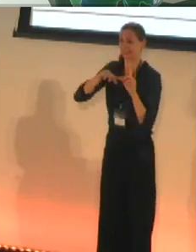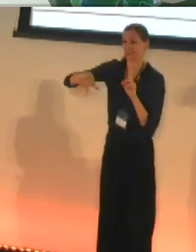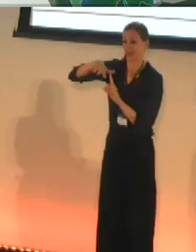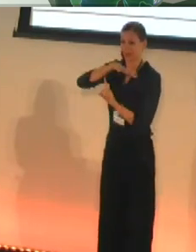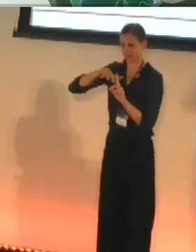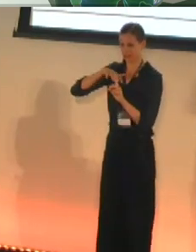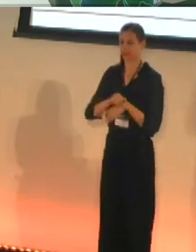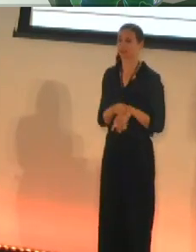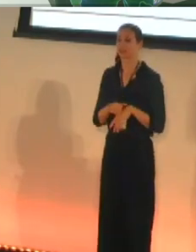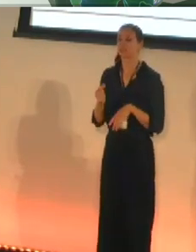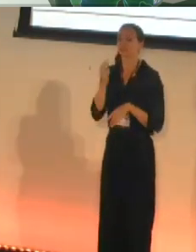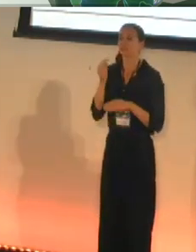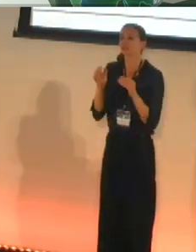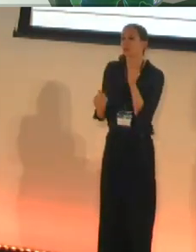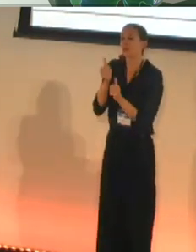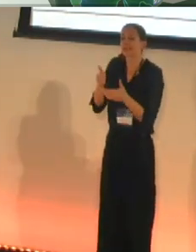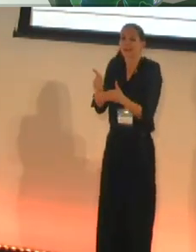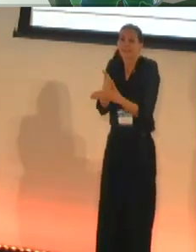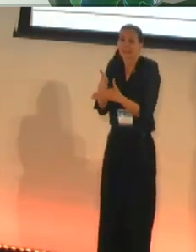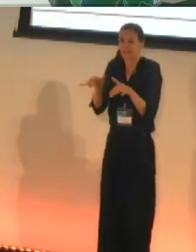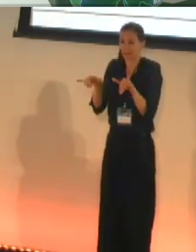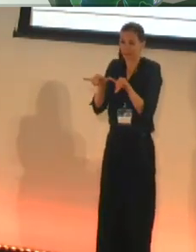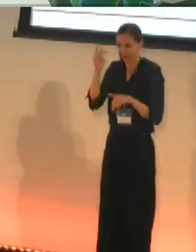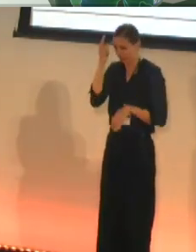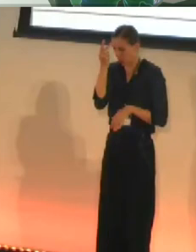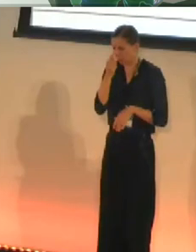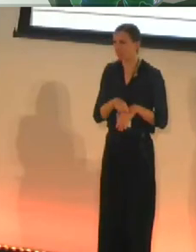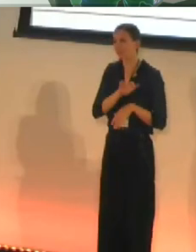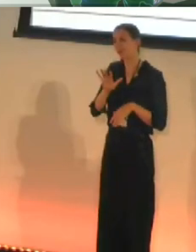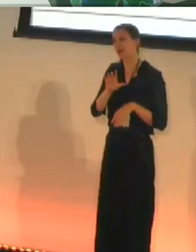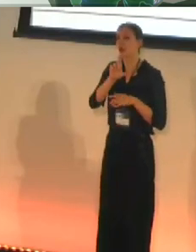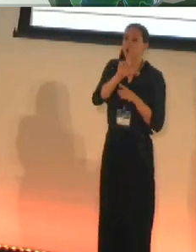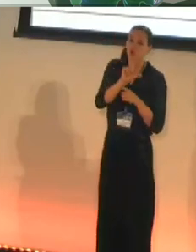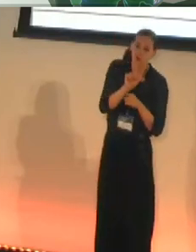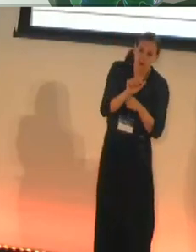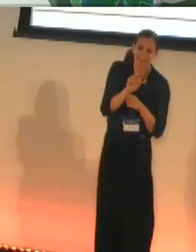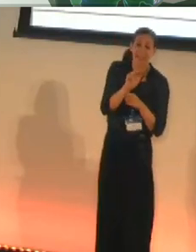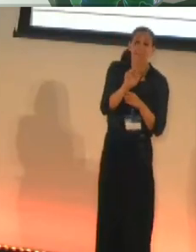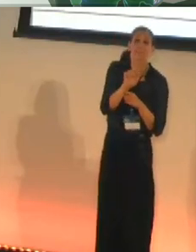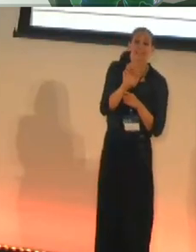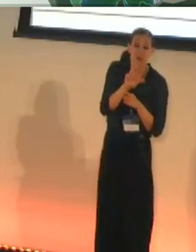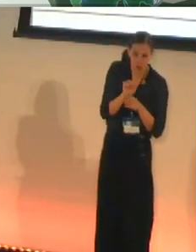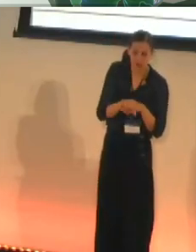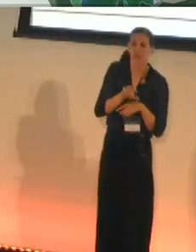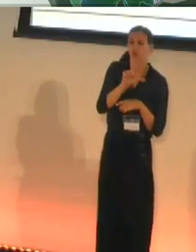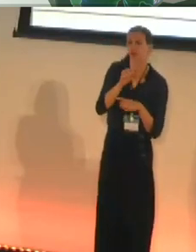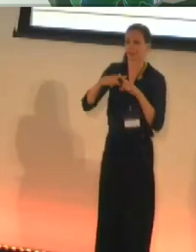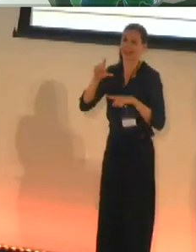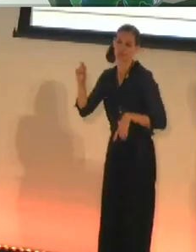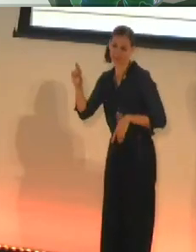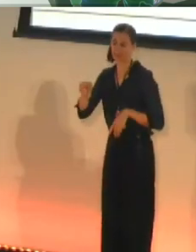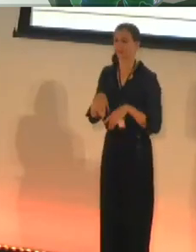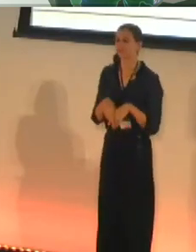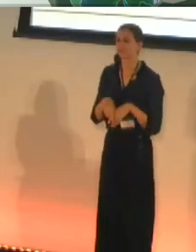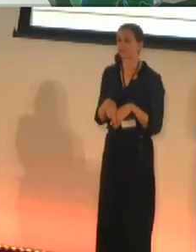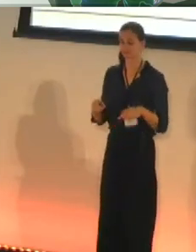most medium-sized, I'll call it, park here. So it's about 20 meters by 20 meters. And it is cut through by a large